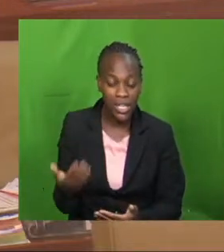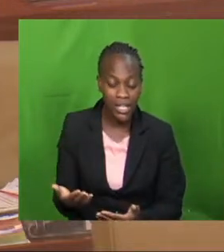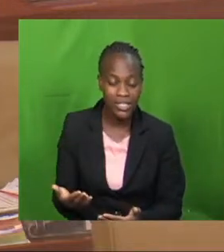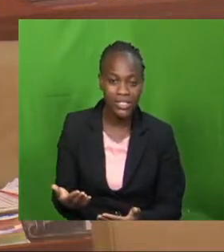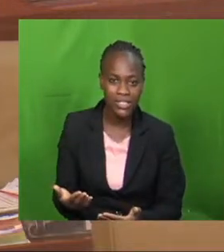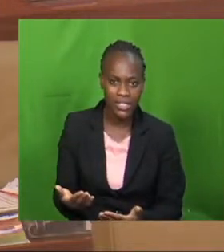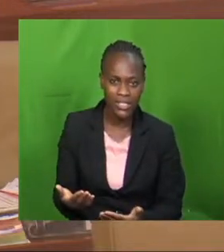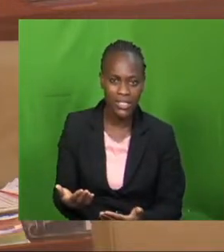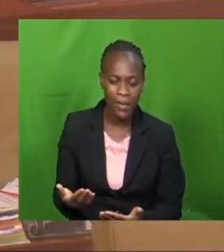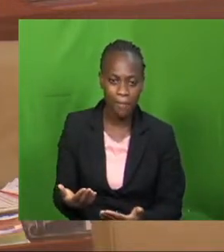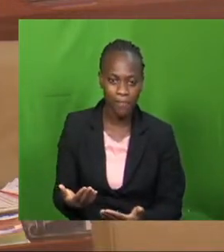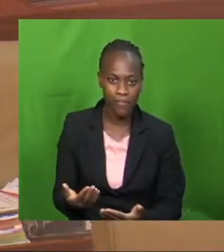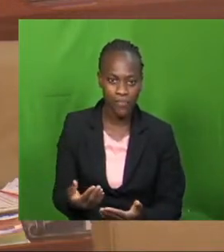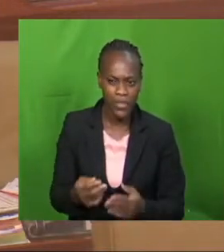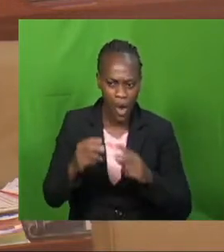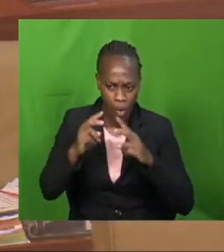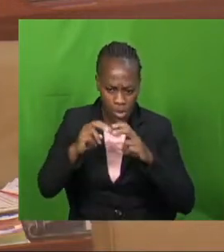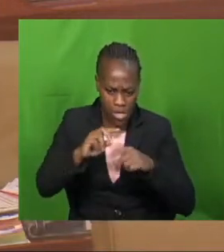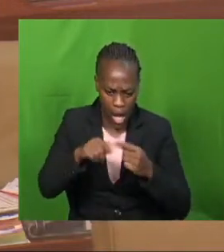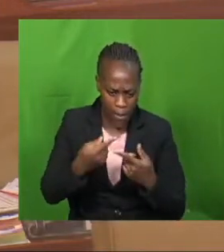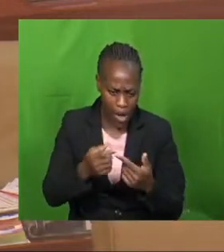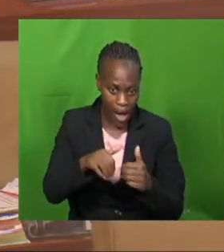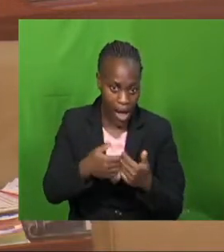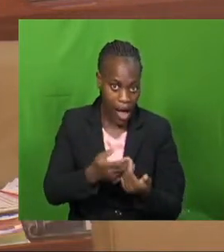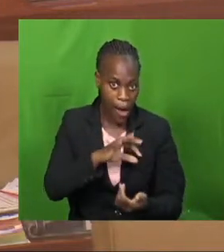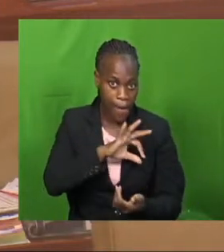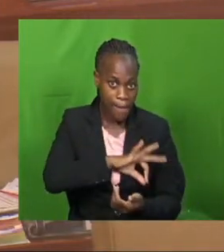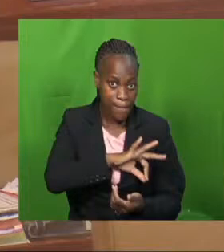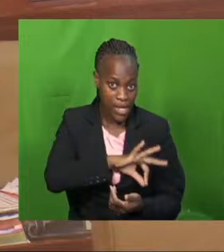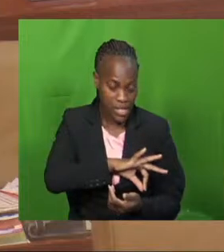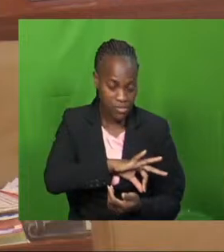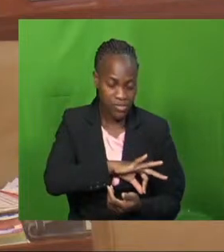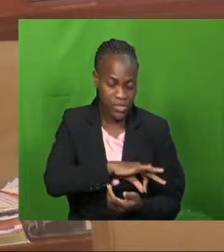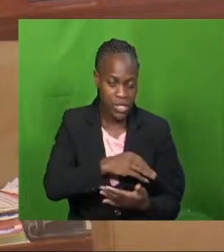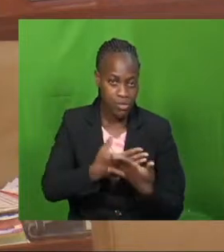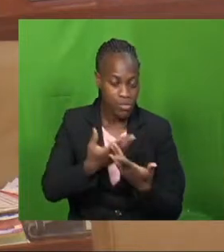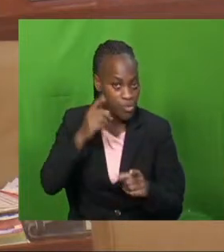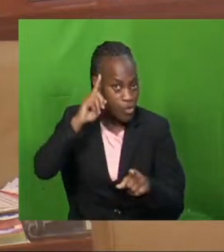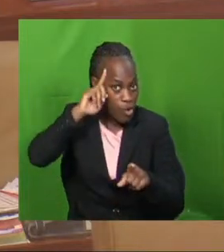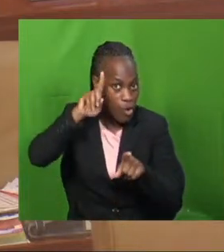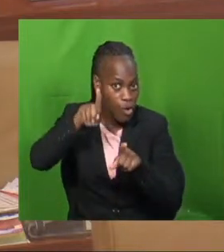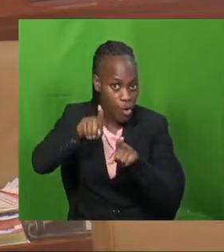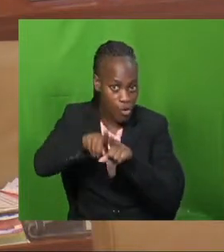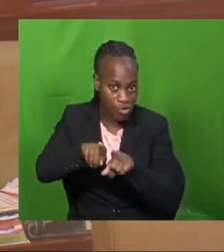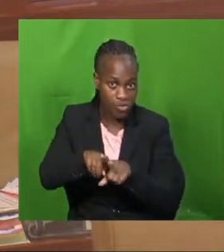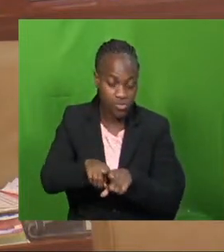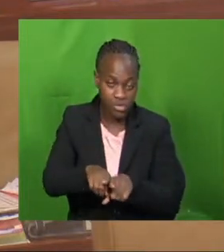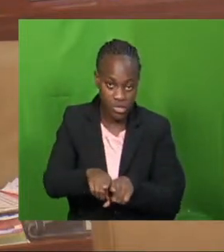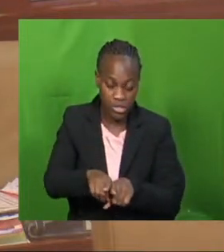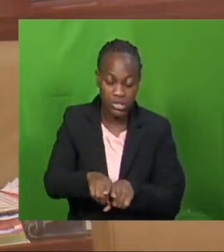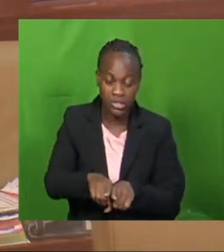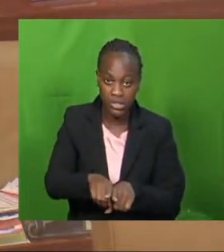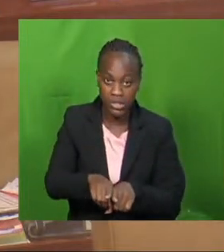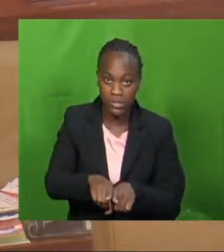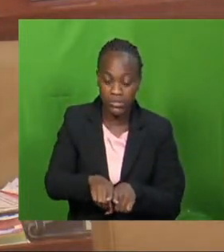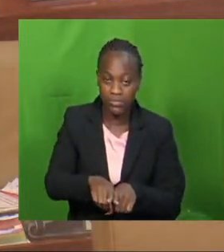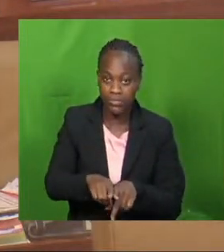before signing the contract as the Public Financial Management, Public Investment Management